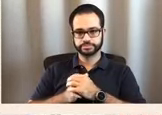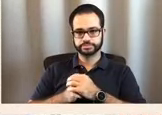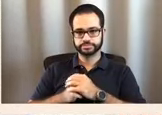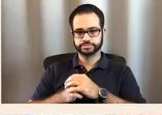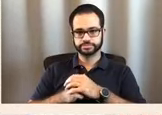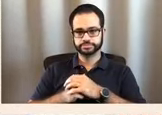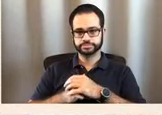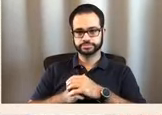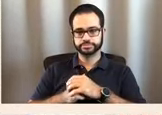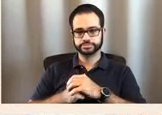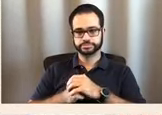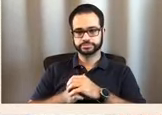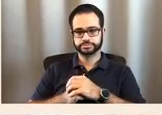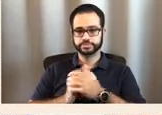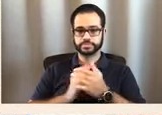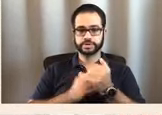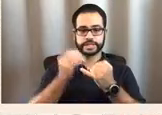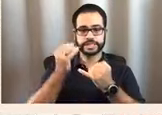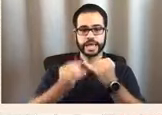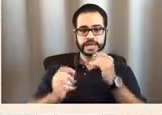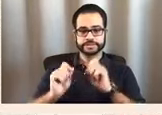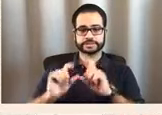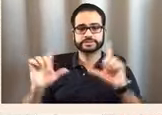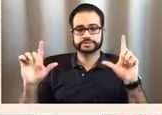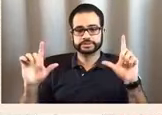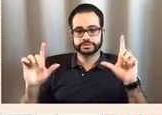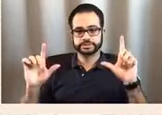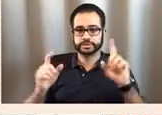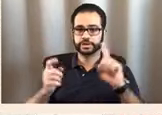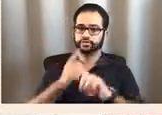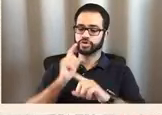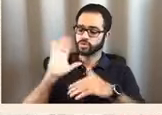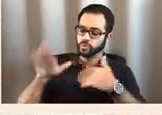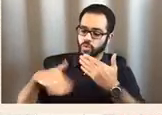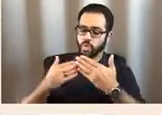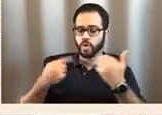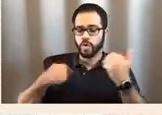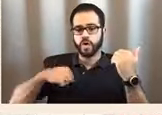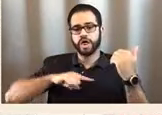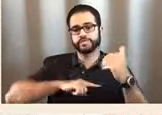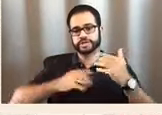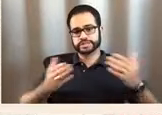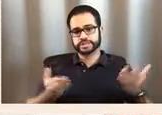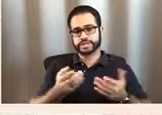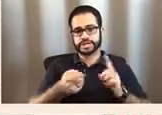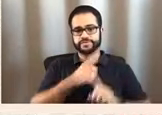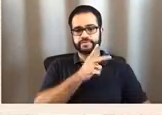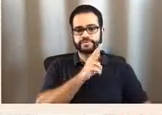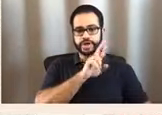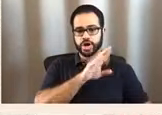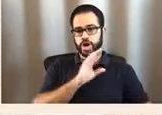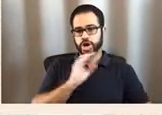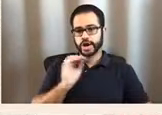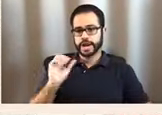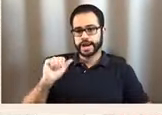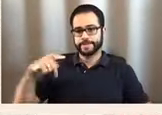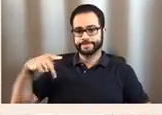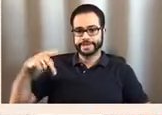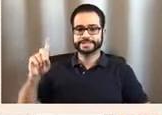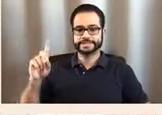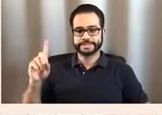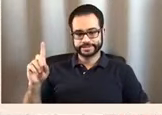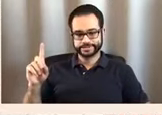Our last slide, from all of us at the Division of Vocational Rehabilitation and the Agency for Persons